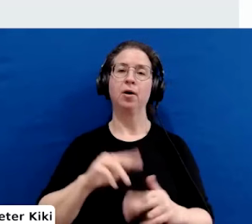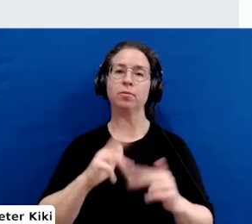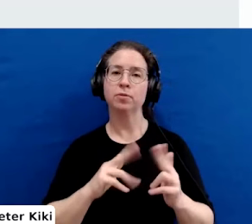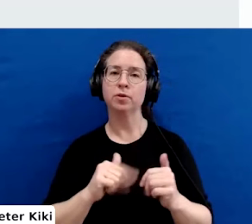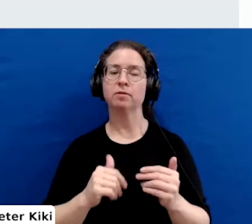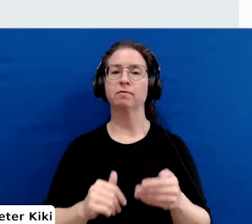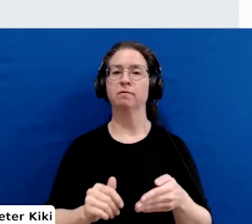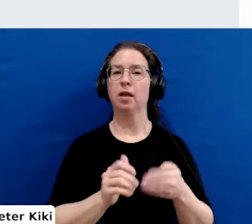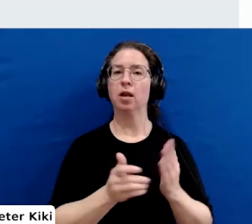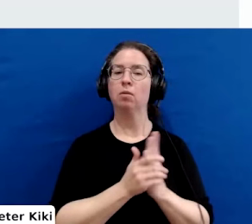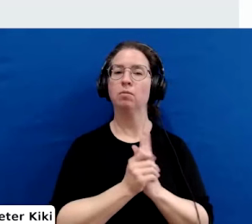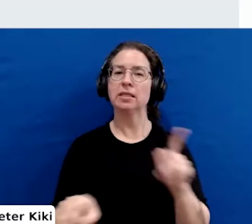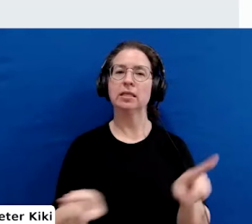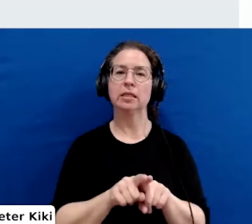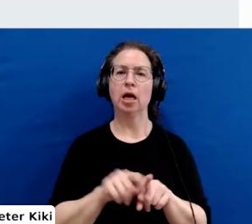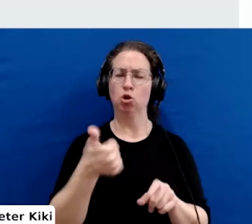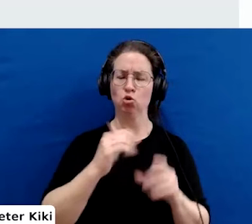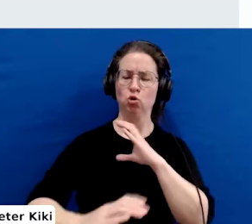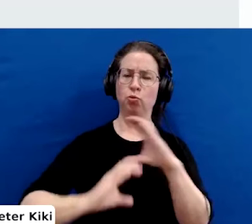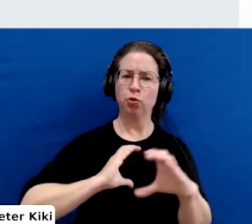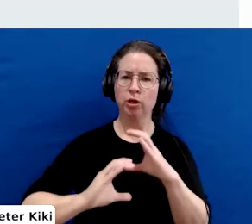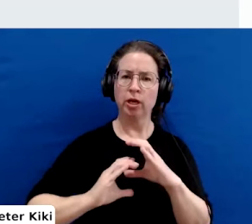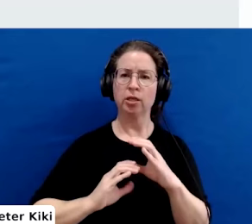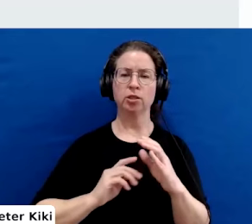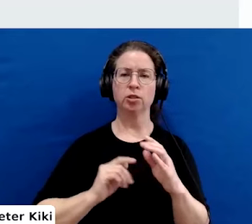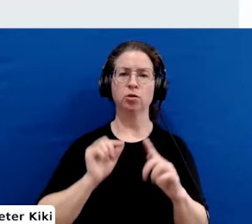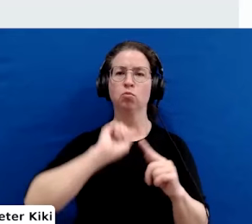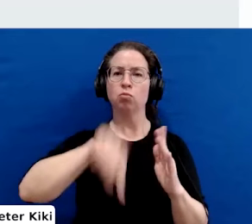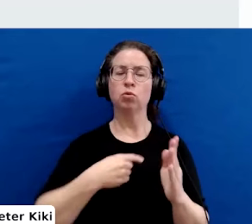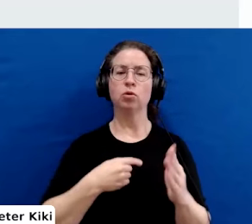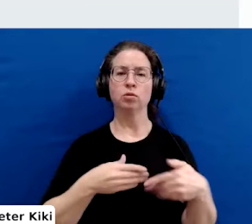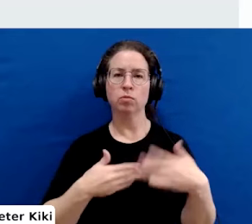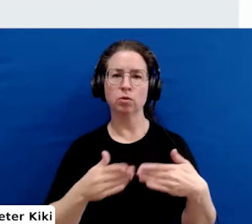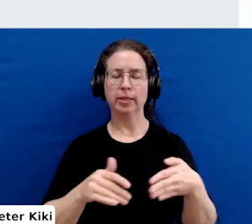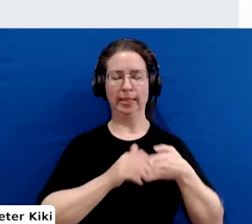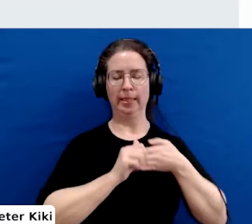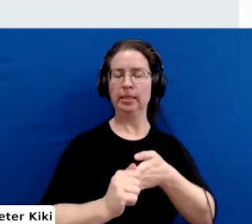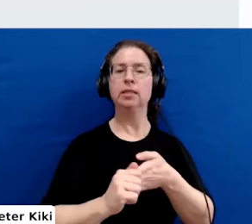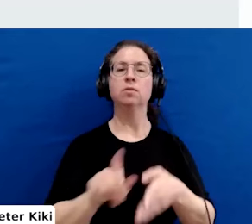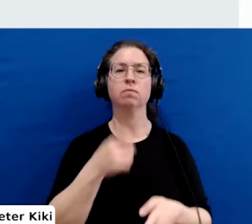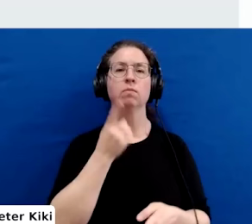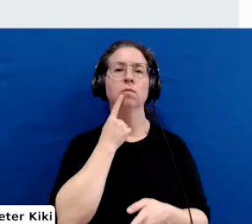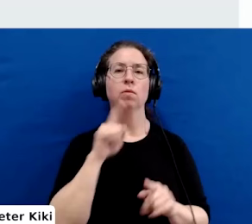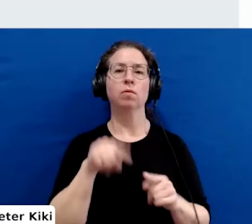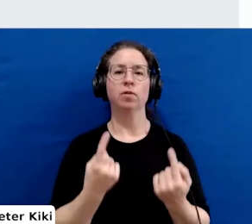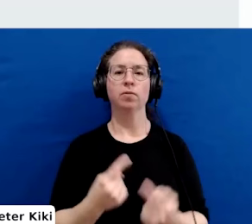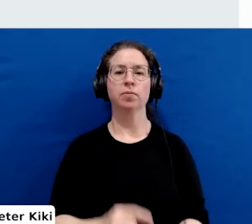effective communication, project management, leadership, things like that.